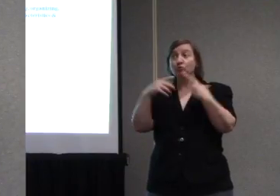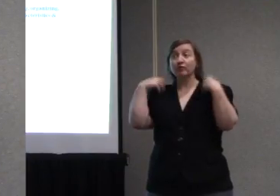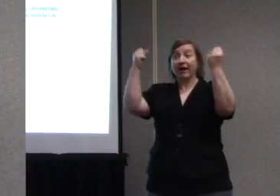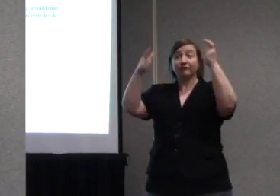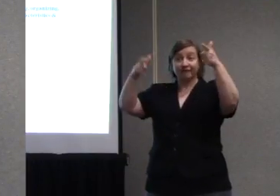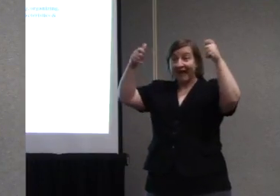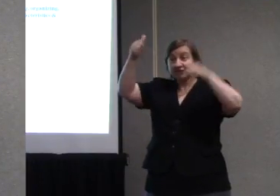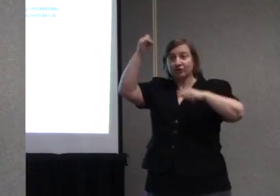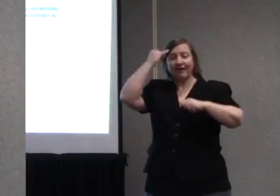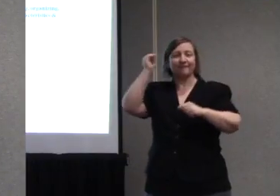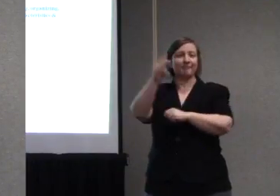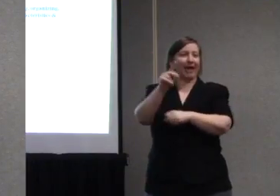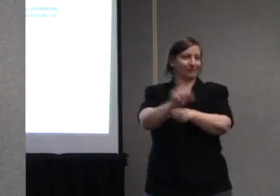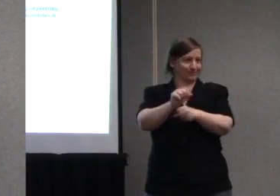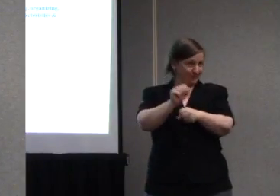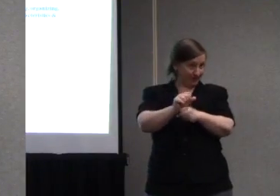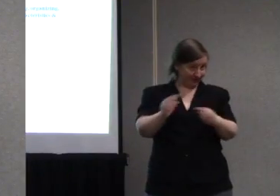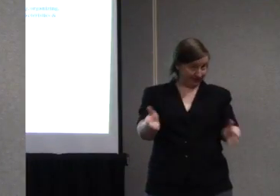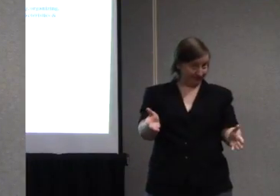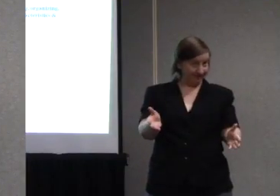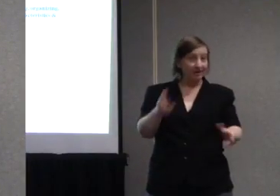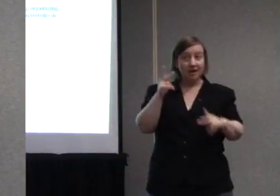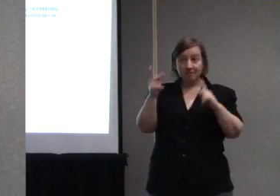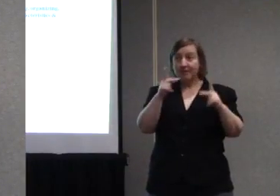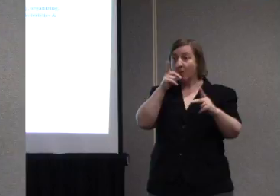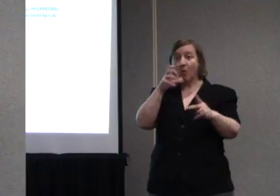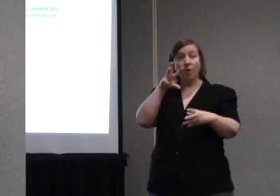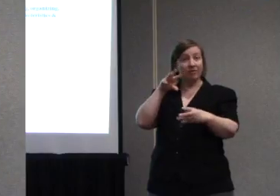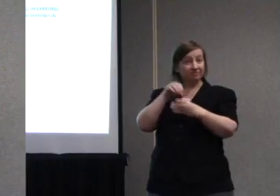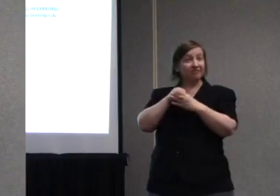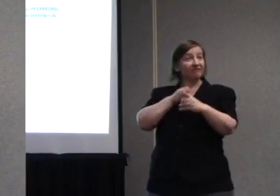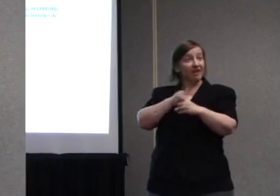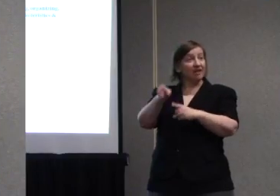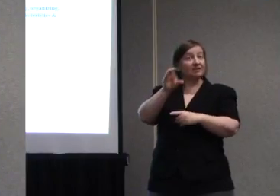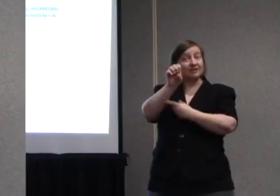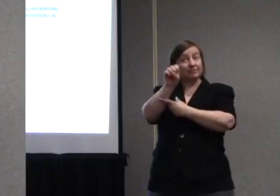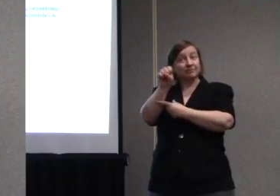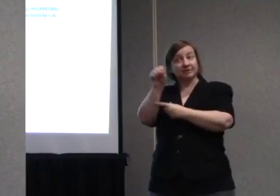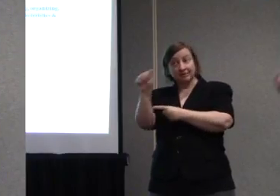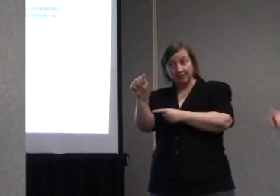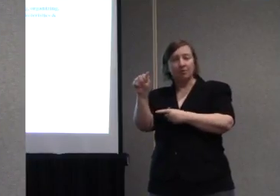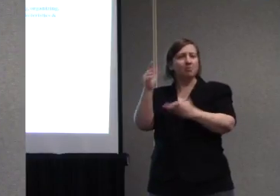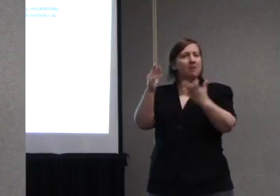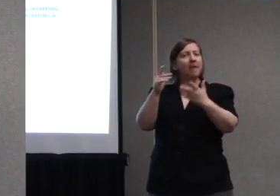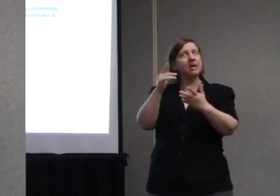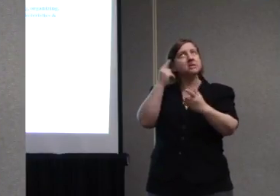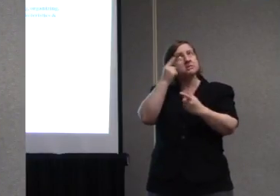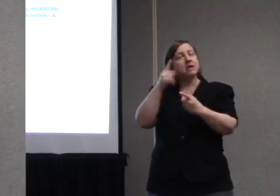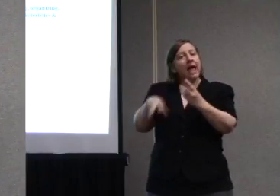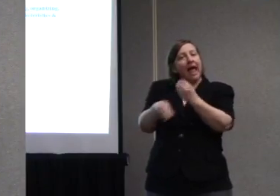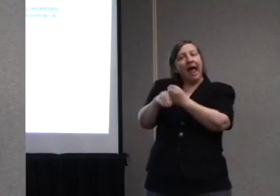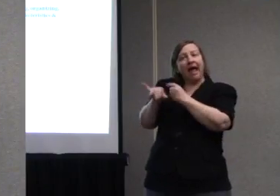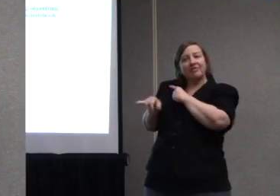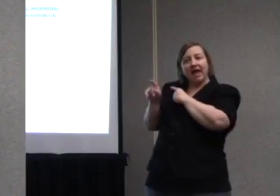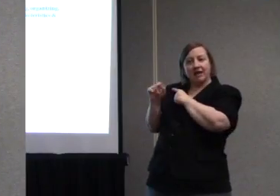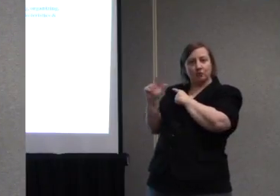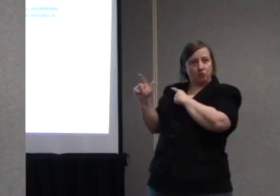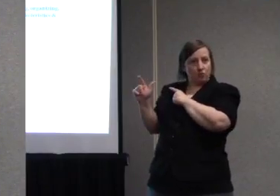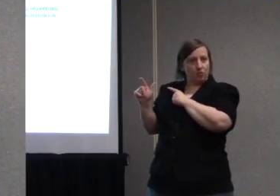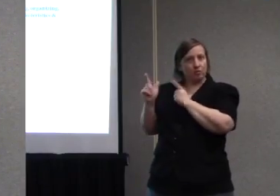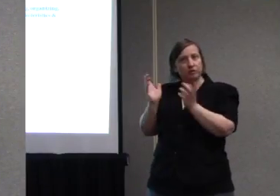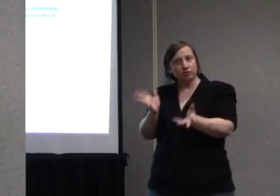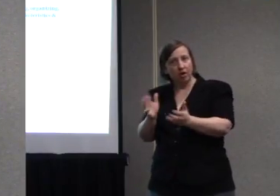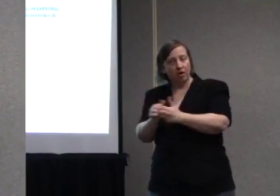to recovery is return to work. So it's something that folks who are in substance abuse might want to